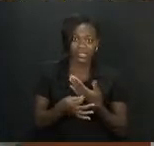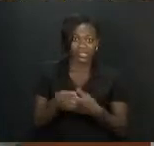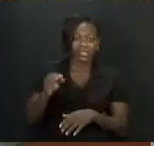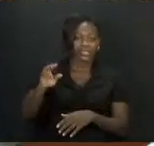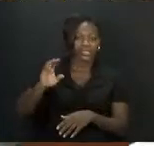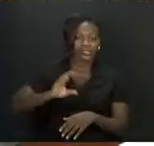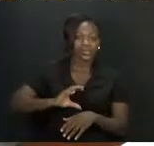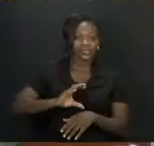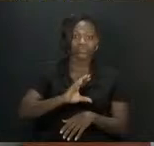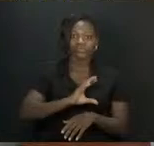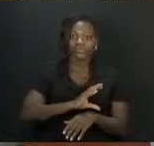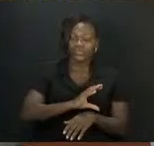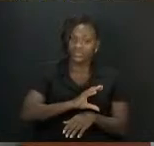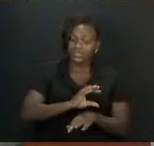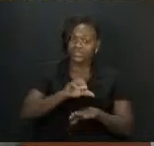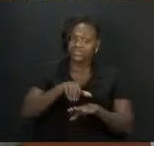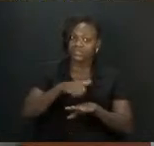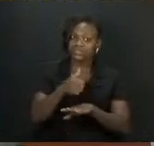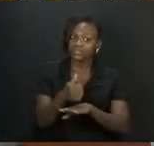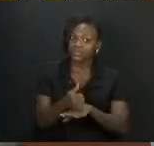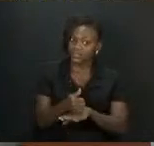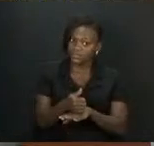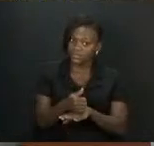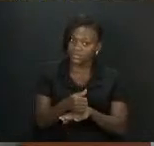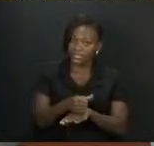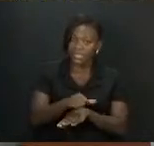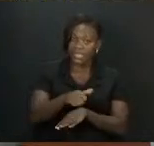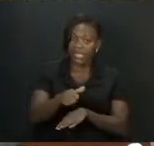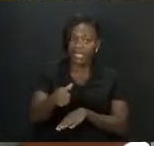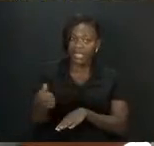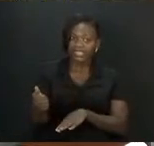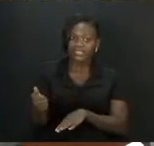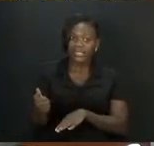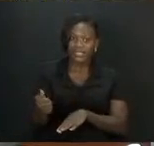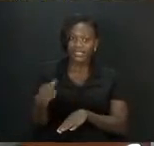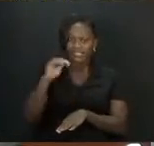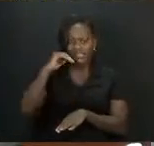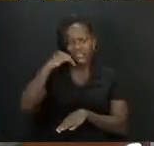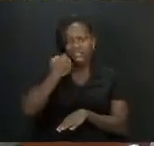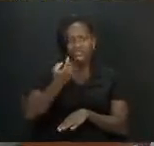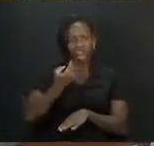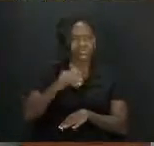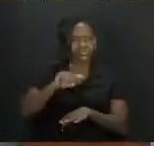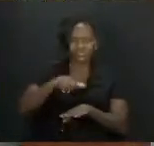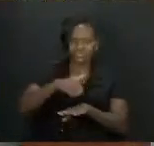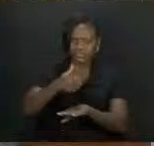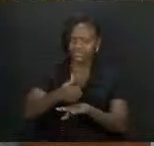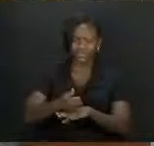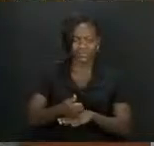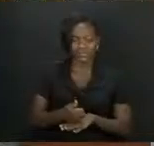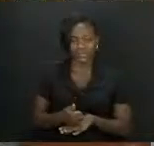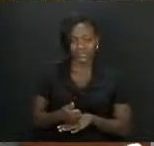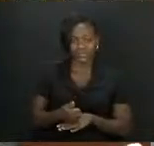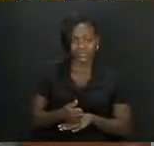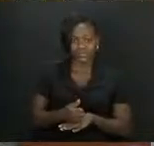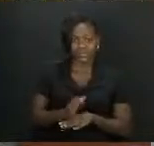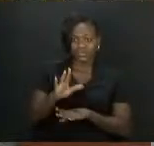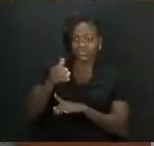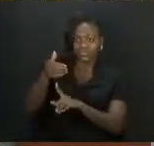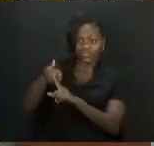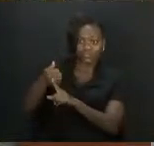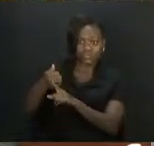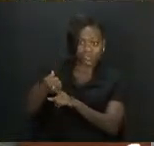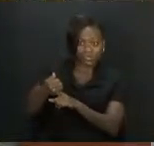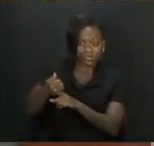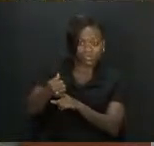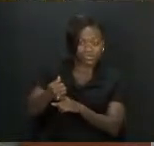Committees have been formed. The rest are about to be formed. Speaker, even you have made referrals